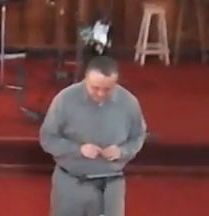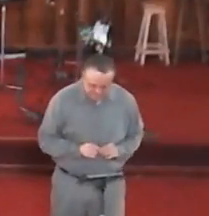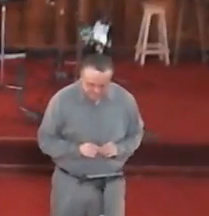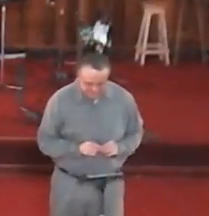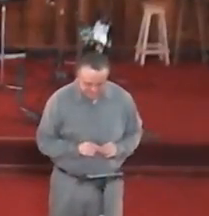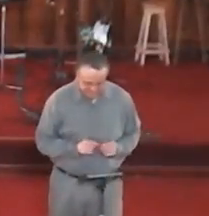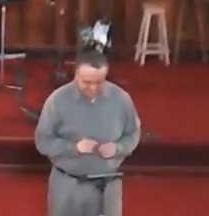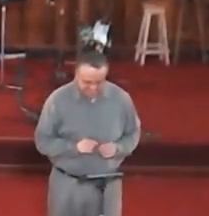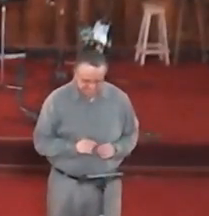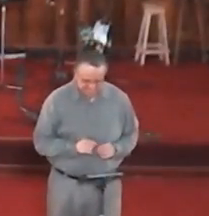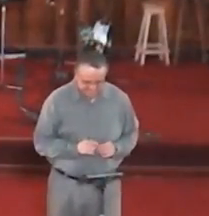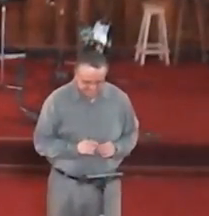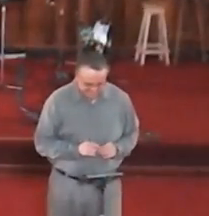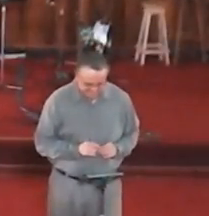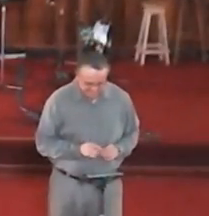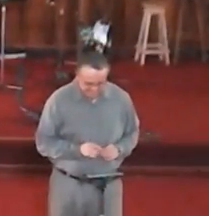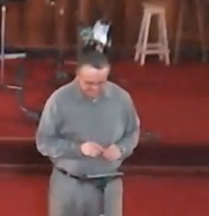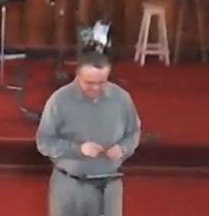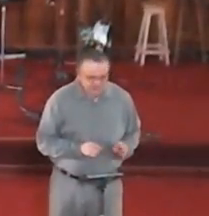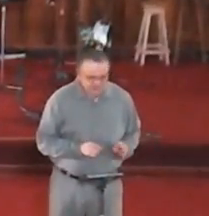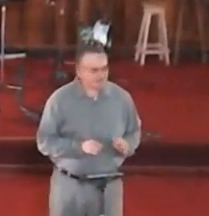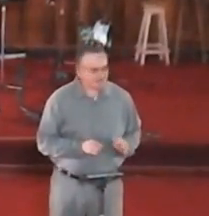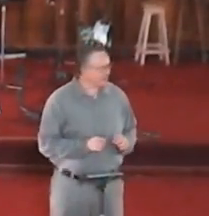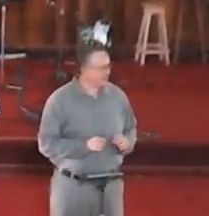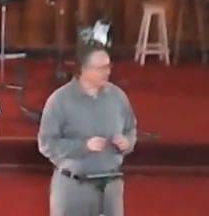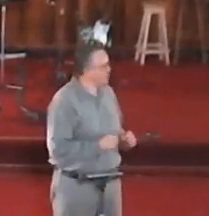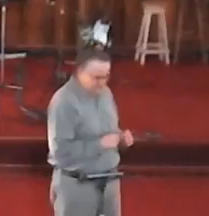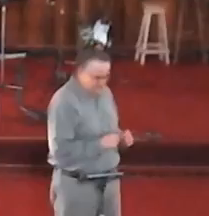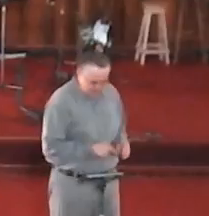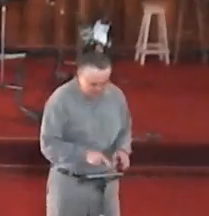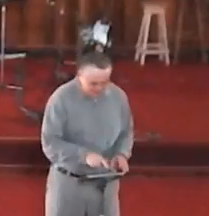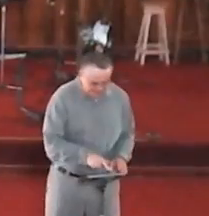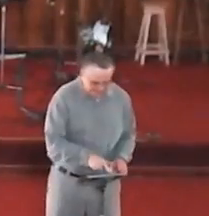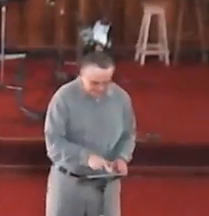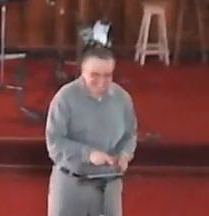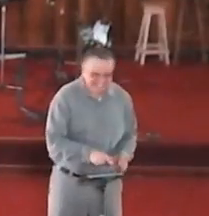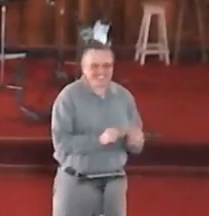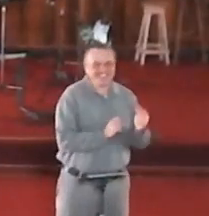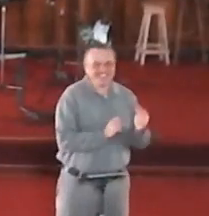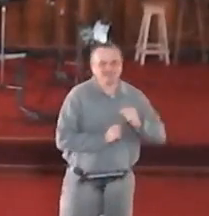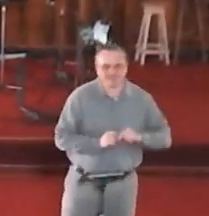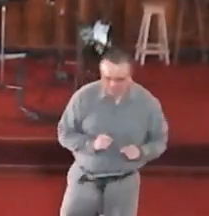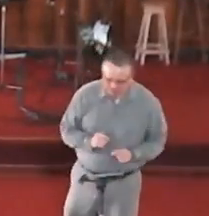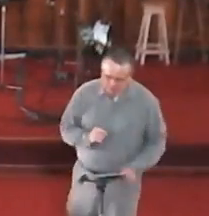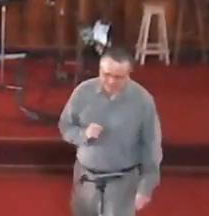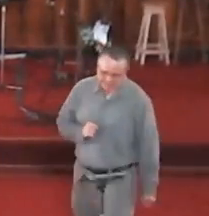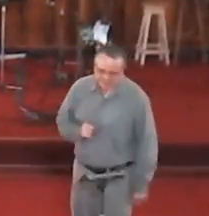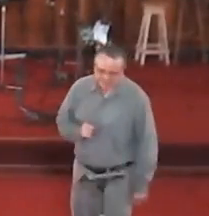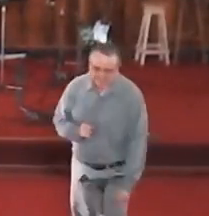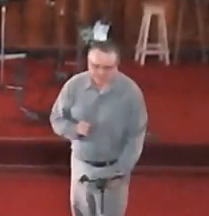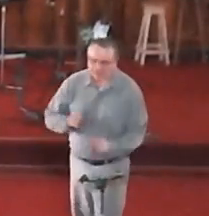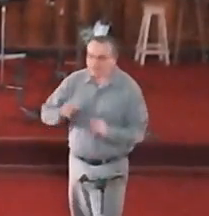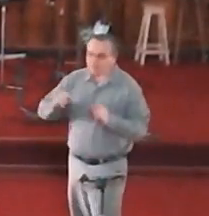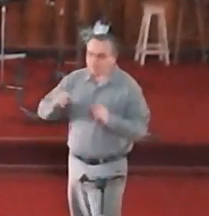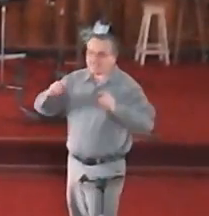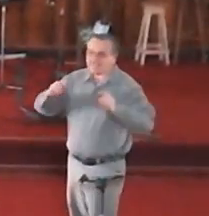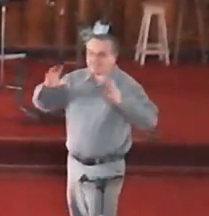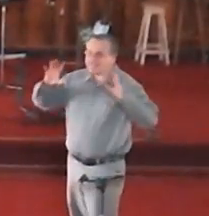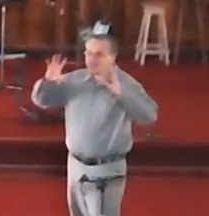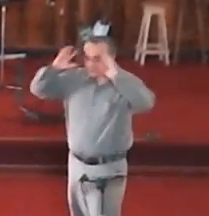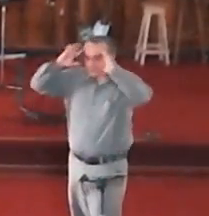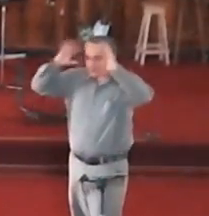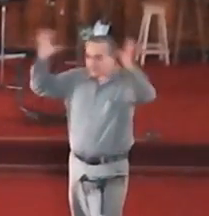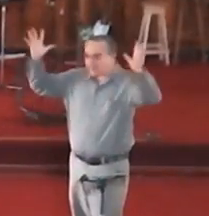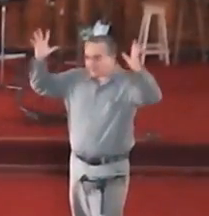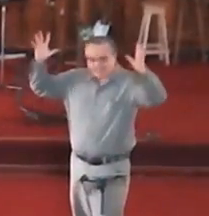esa. Teaching, but I found one before that. Convenció, ok. Versículo 25. Bernabé